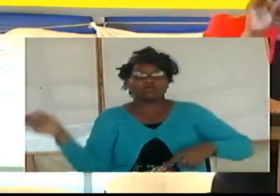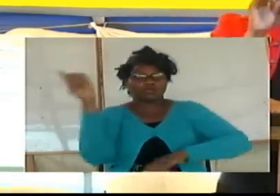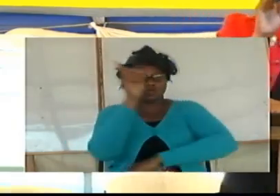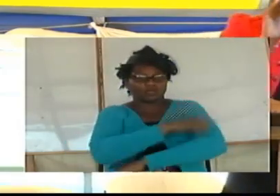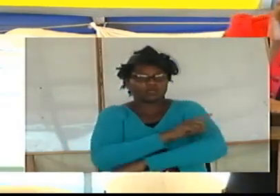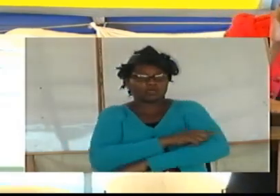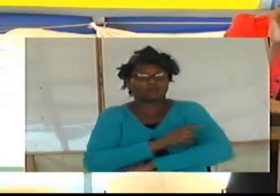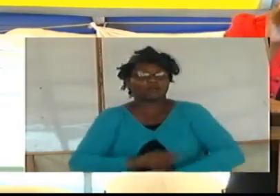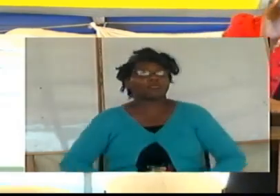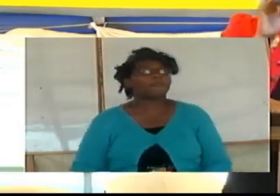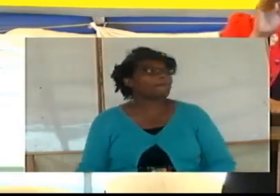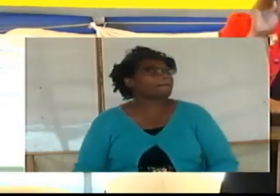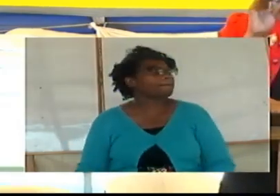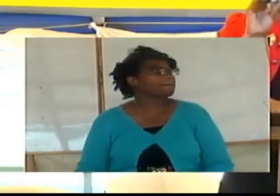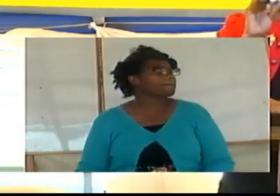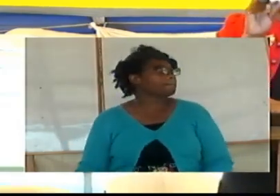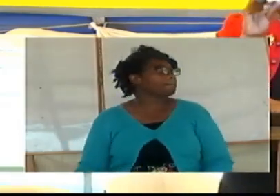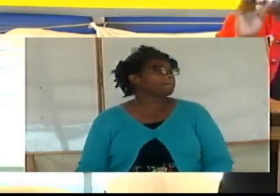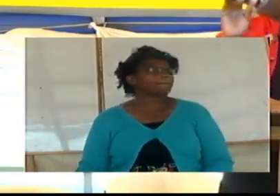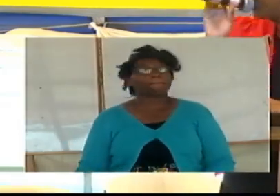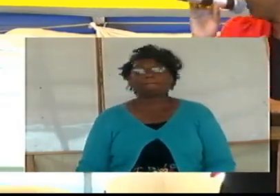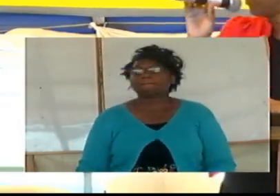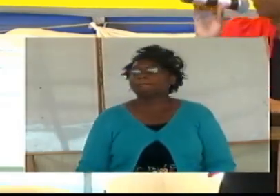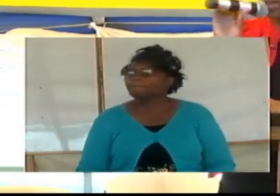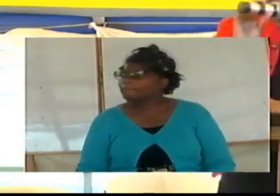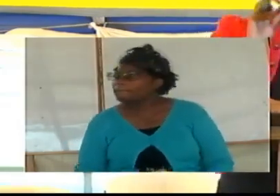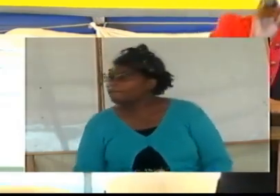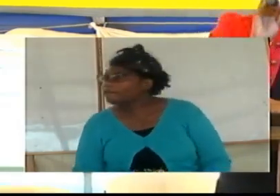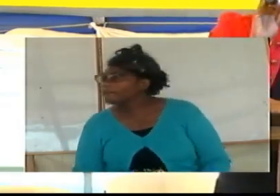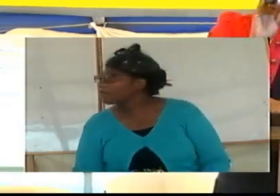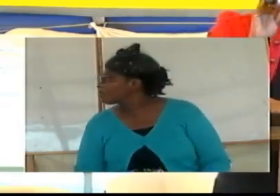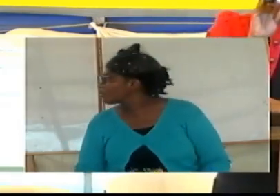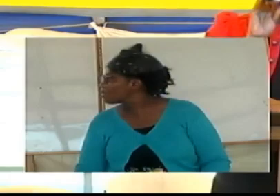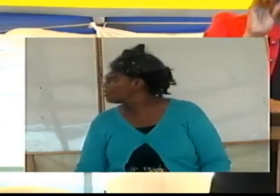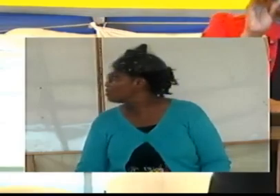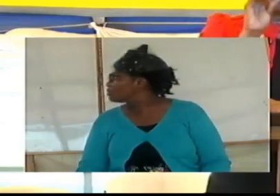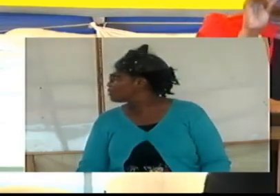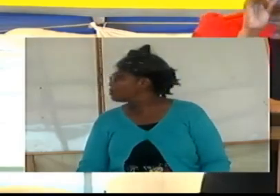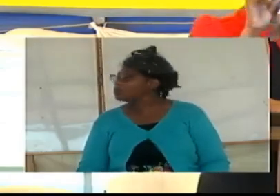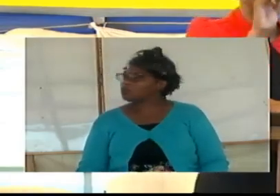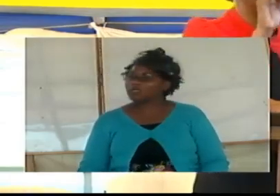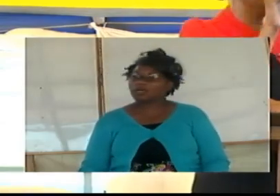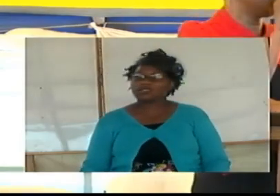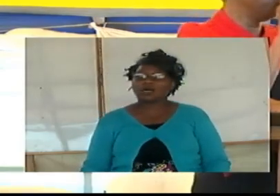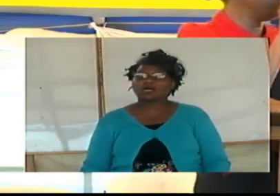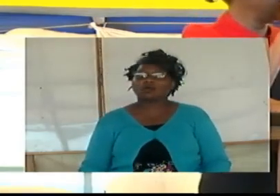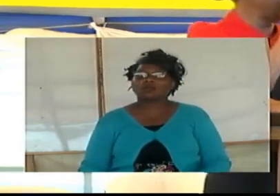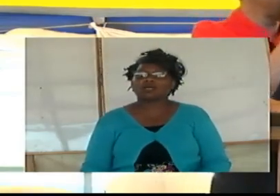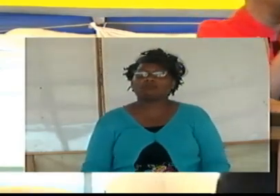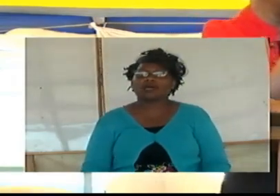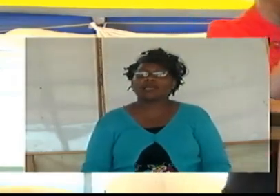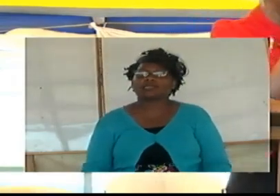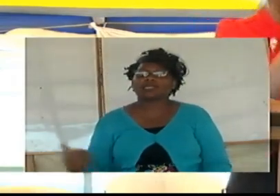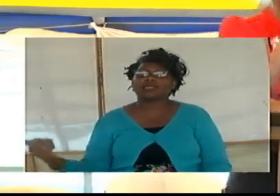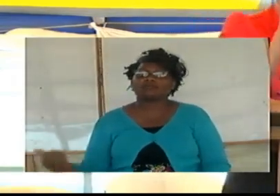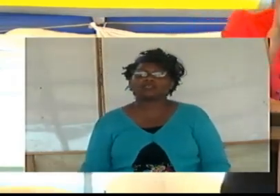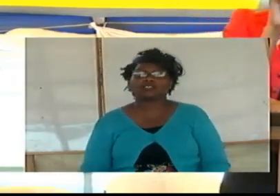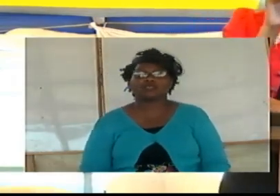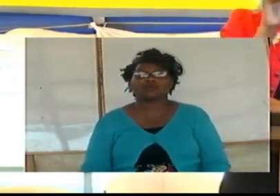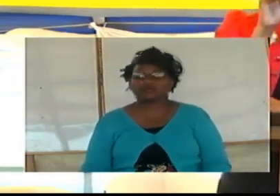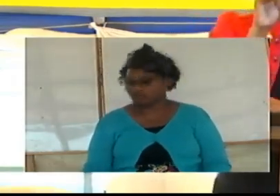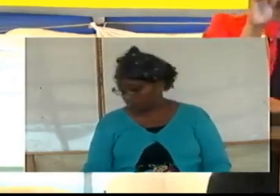more song before I turn over to our moderator. Praise God. When his wounded hand touched